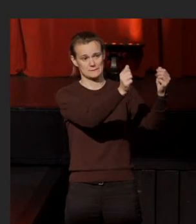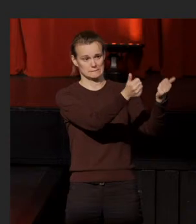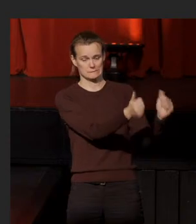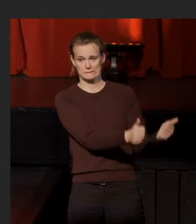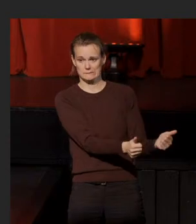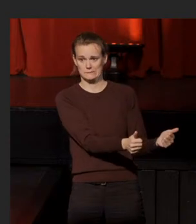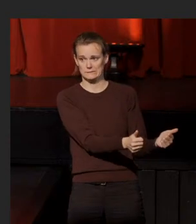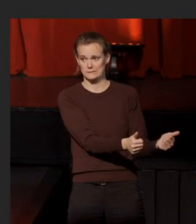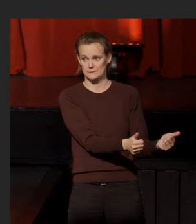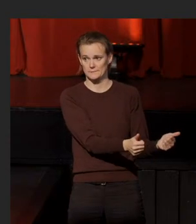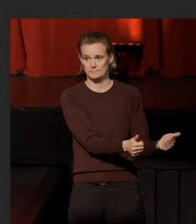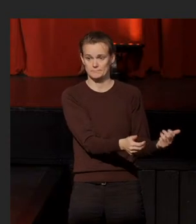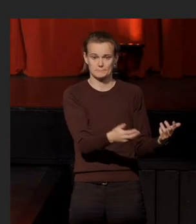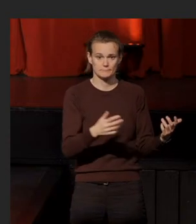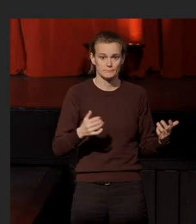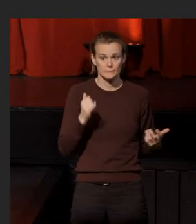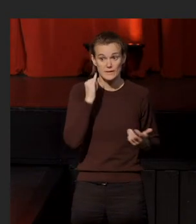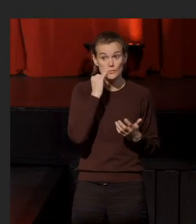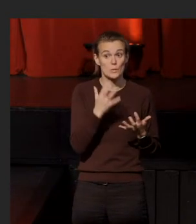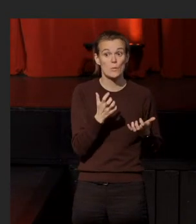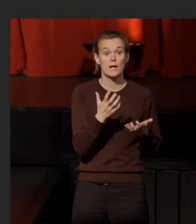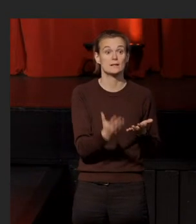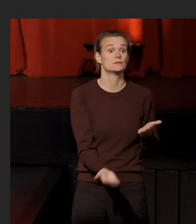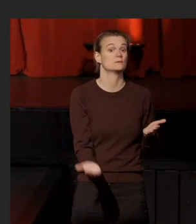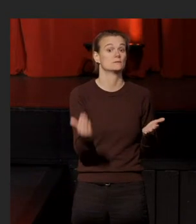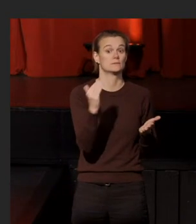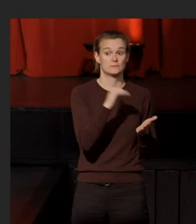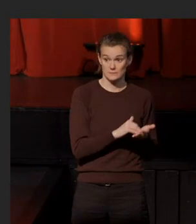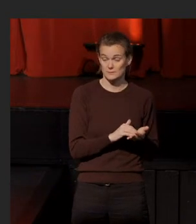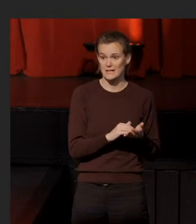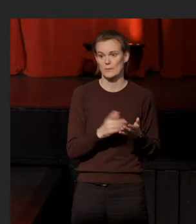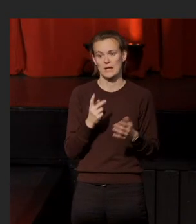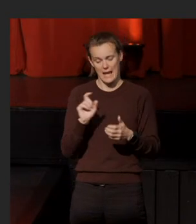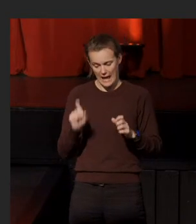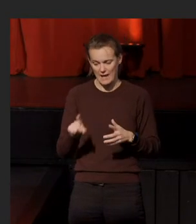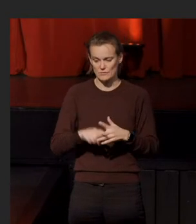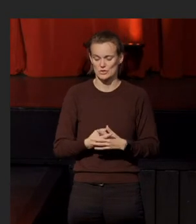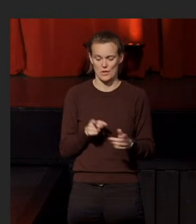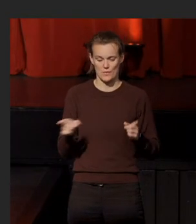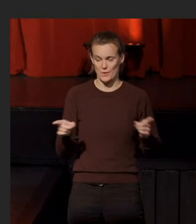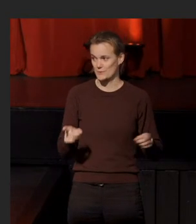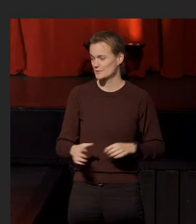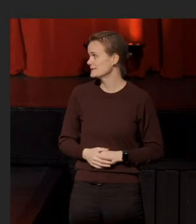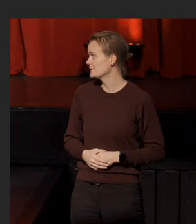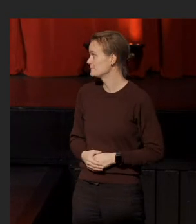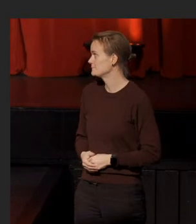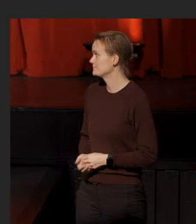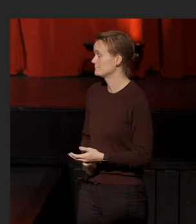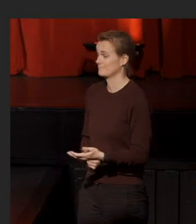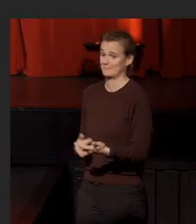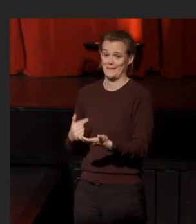So if we're going to recover some of this, we need to start there. As a philosopher and a journalist, hear, hear.